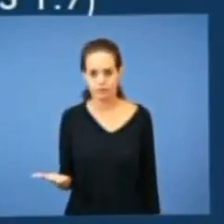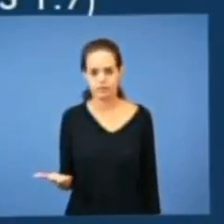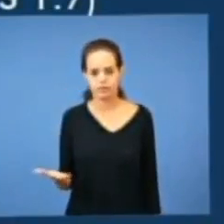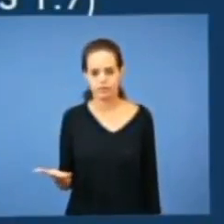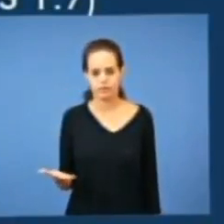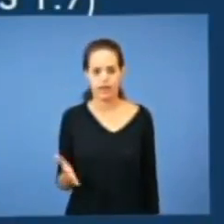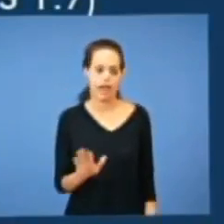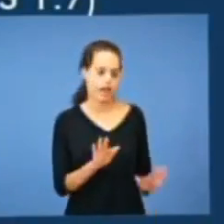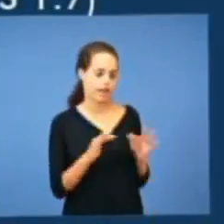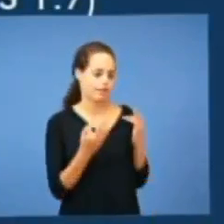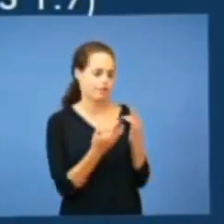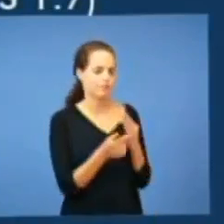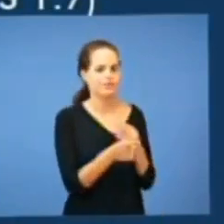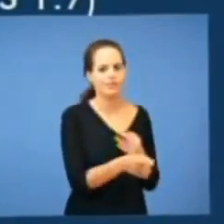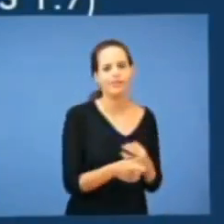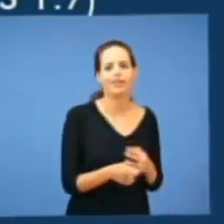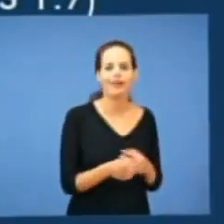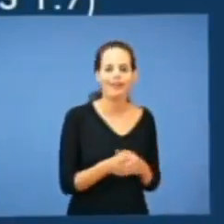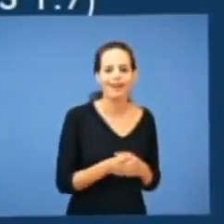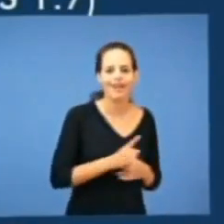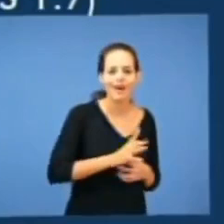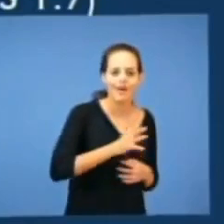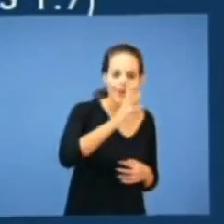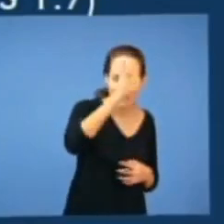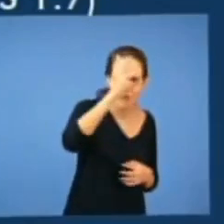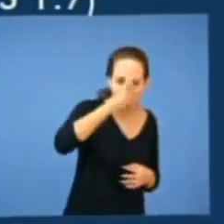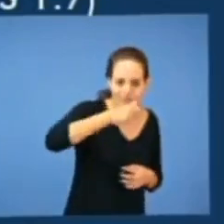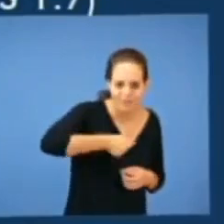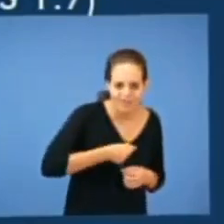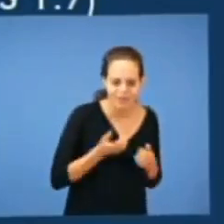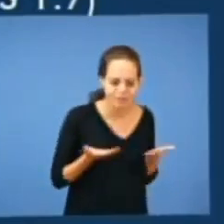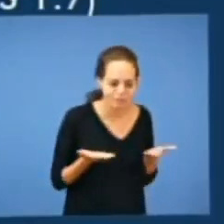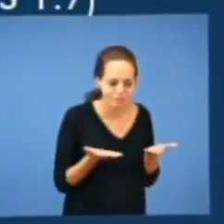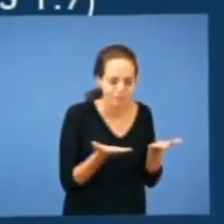you left home, you left your chicken,